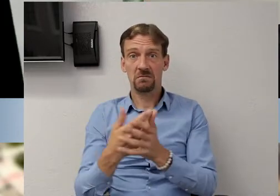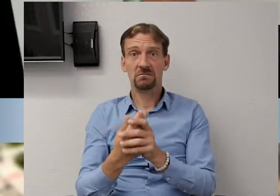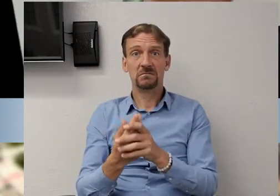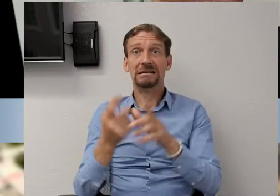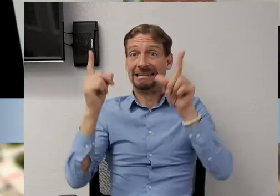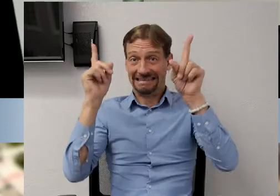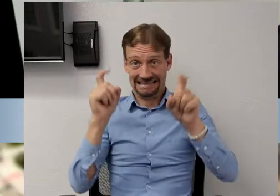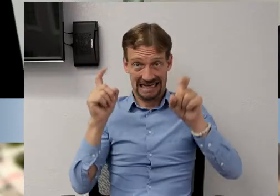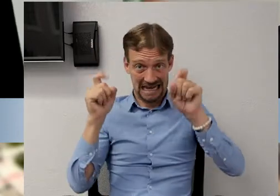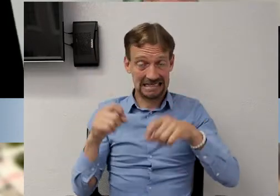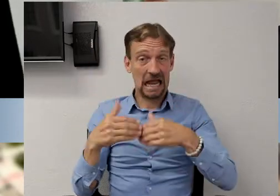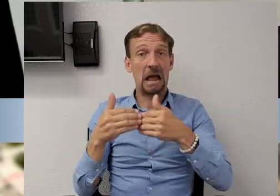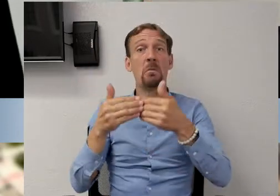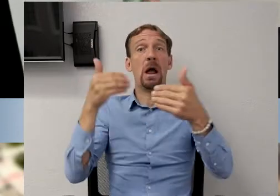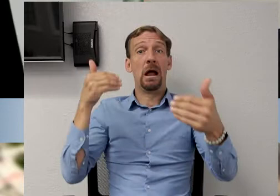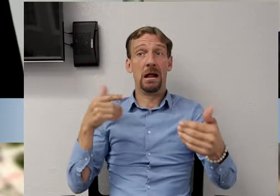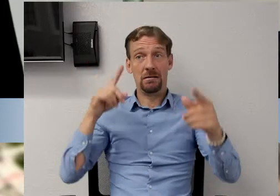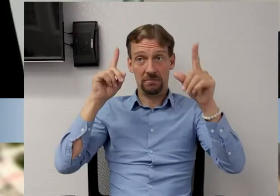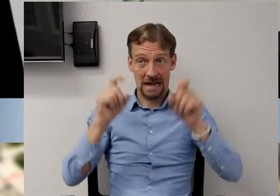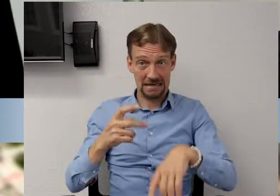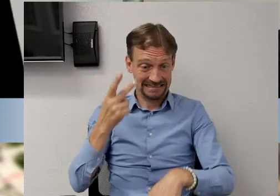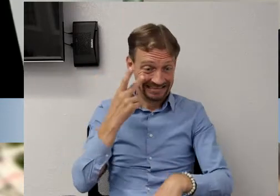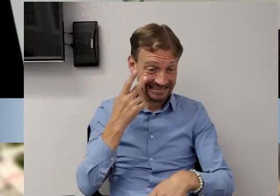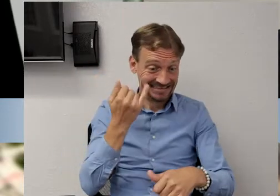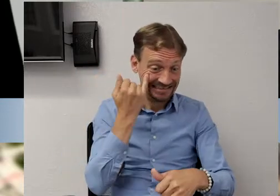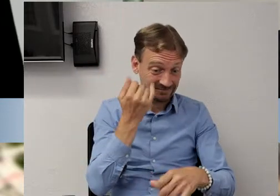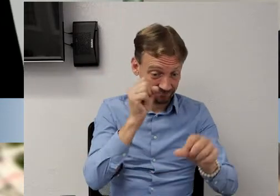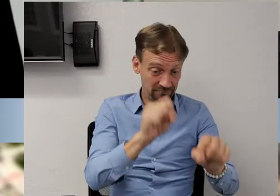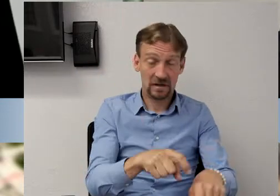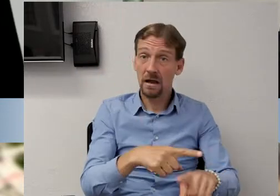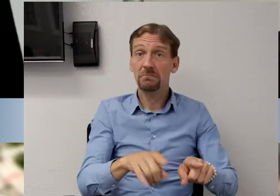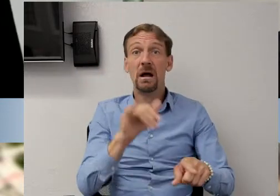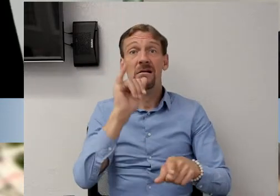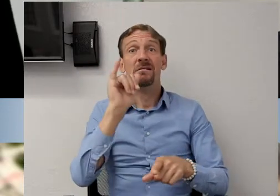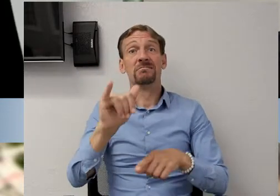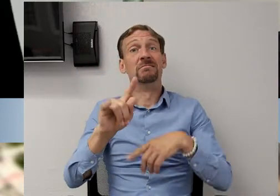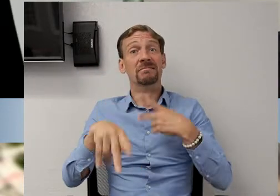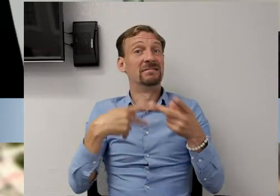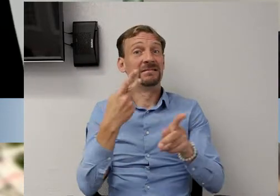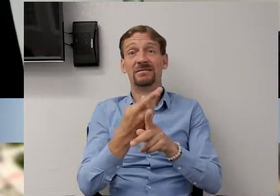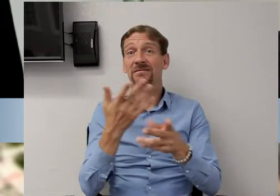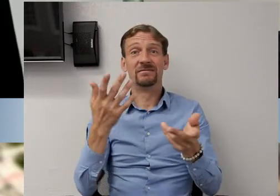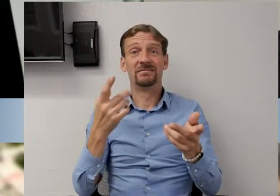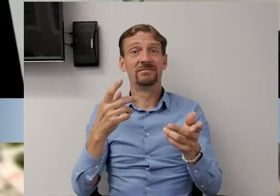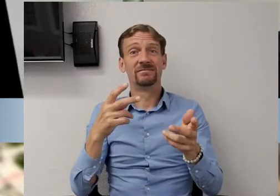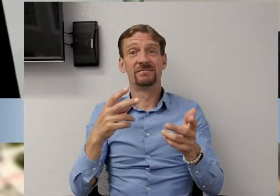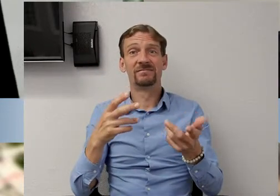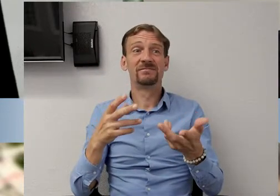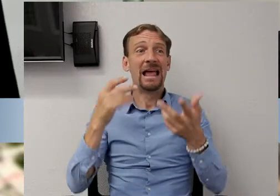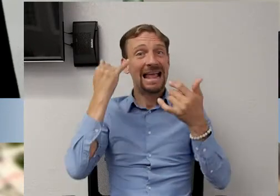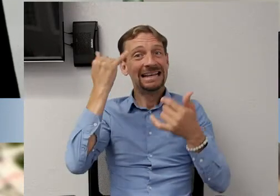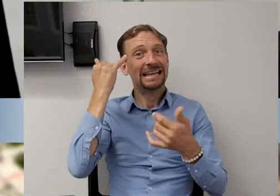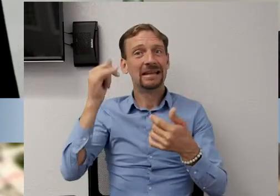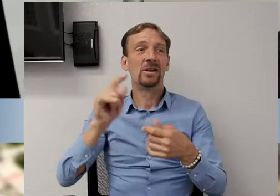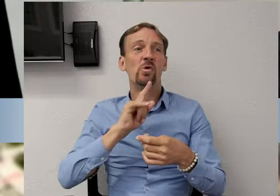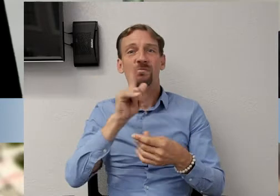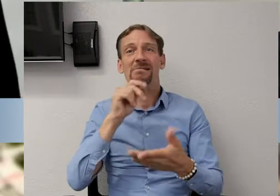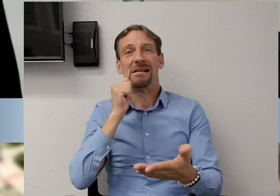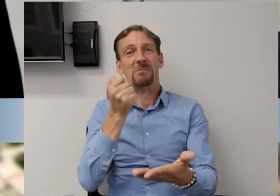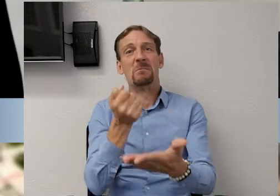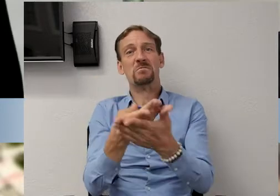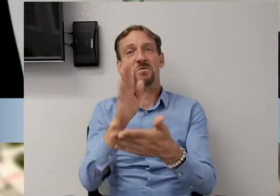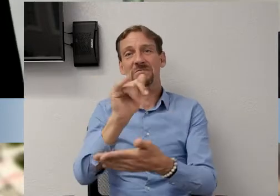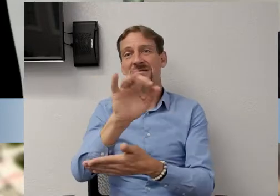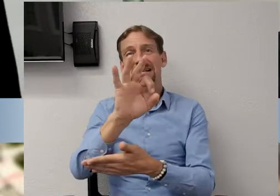did the testing pre and post to confirm it. But that methodology was never adopted or approved by the FDA or